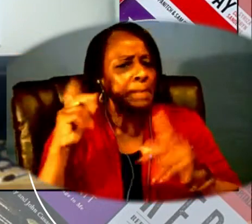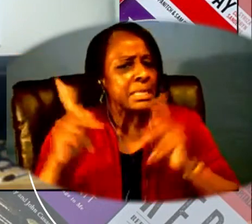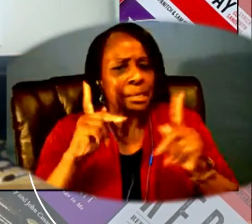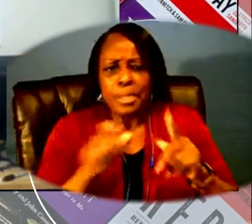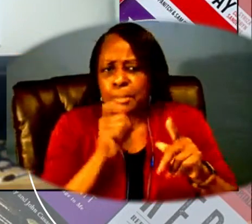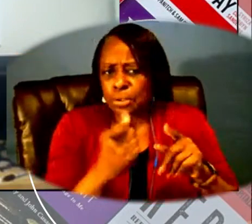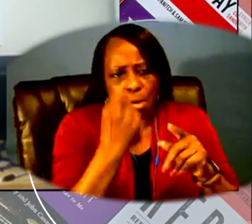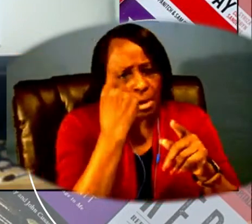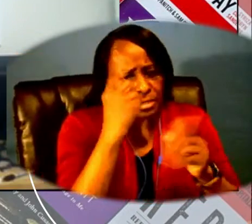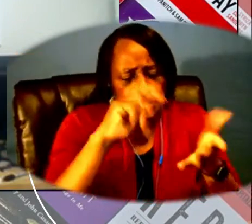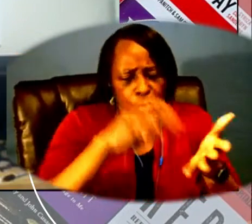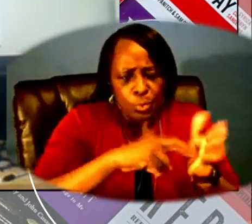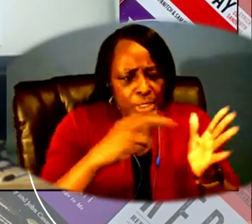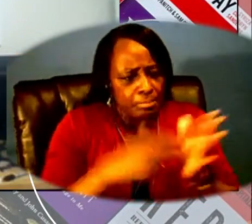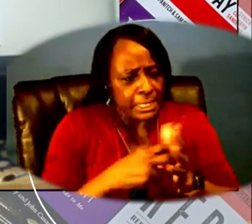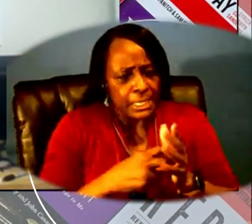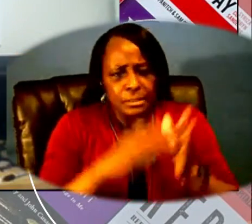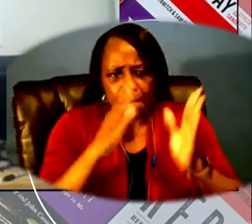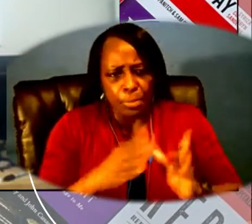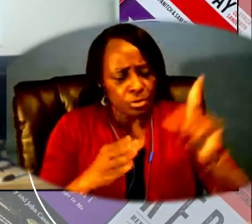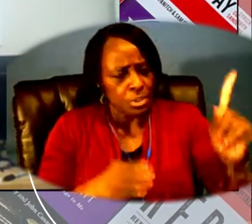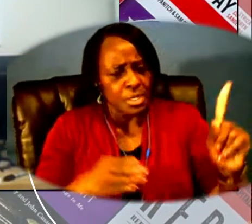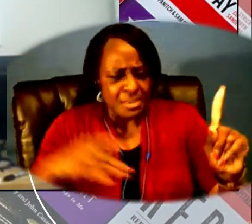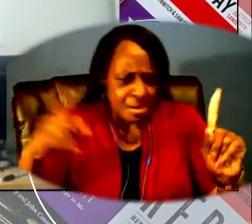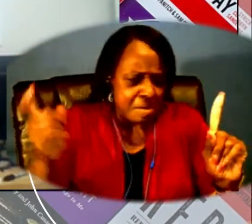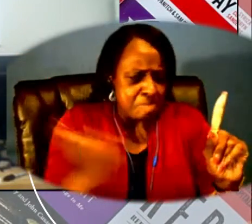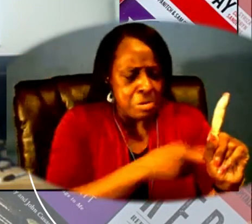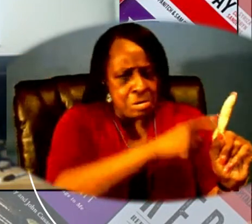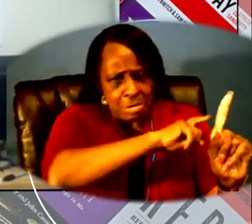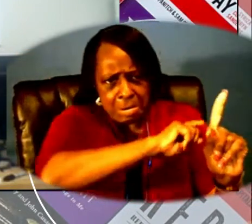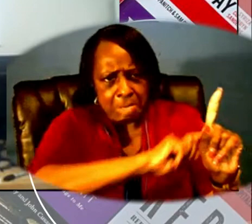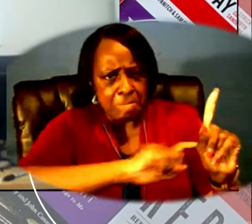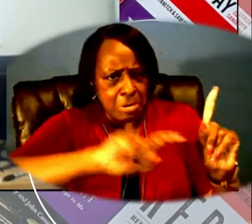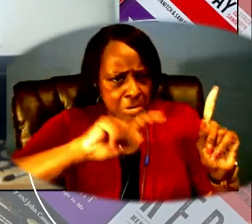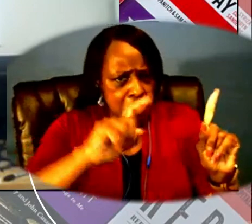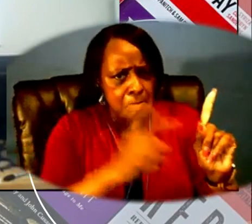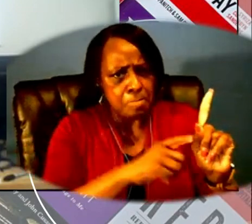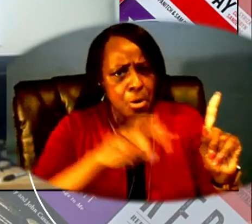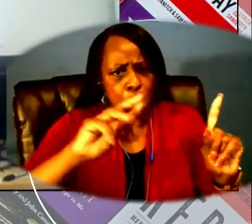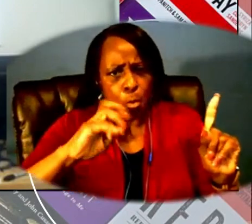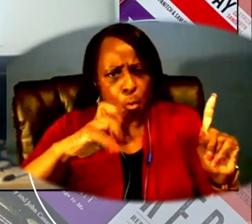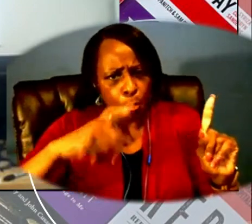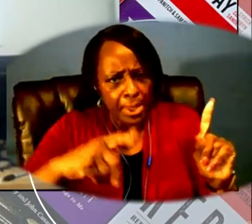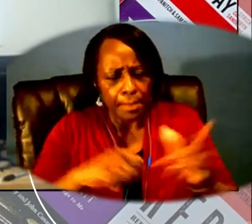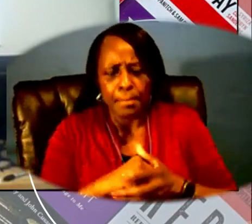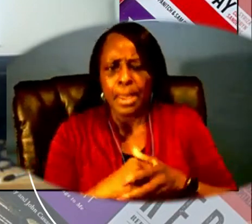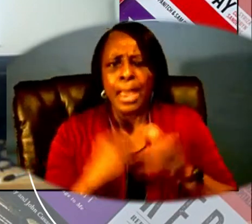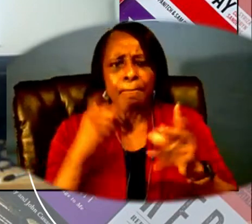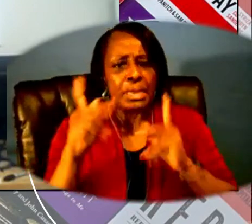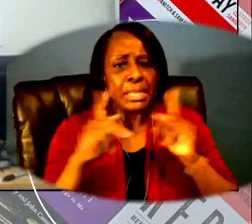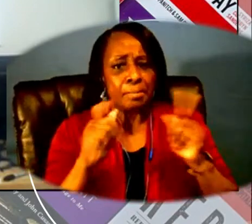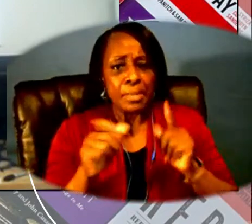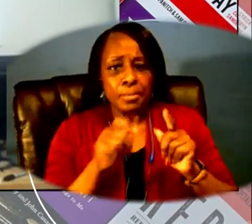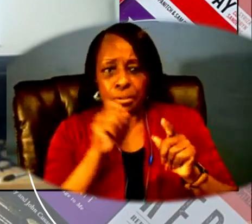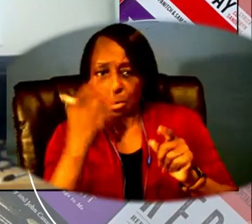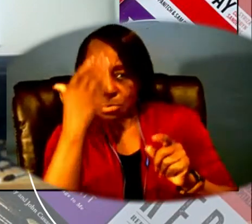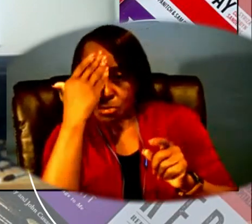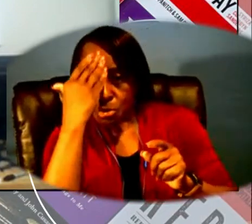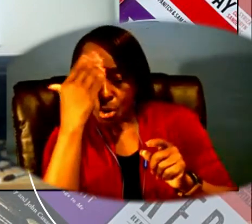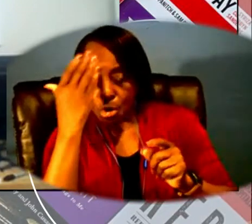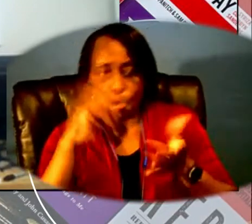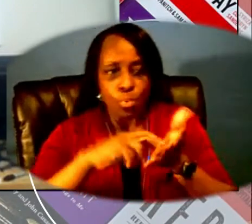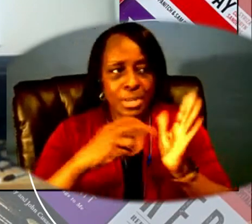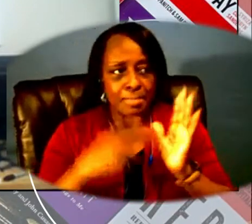of a whip. Many people in this country don't know what it means to get out of this town before sundown. And so